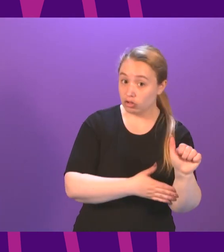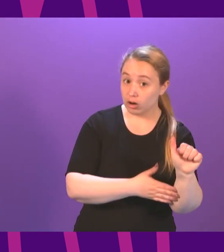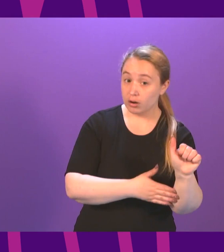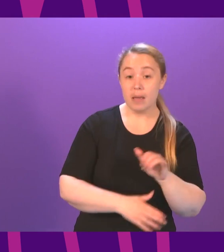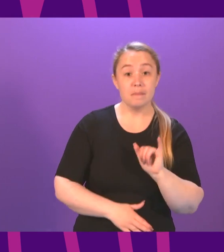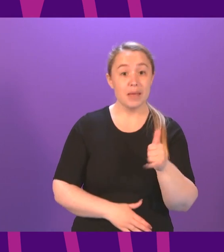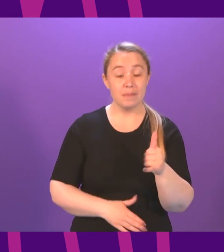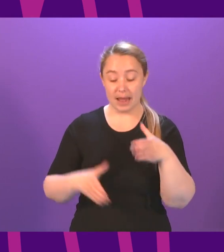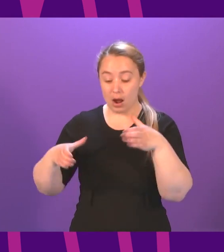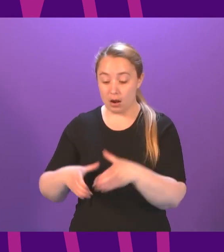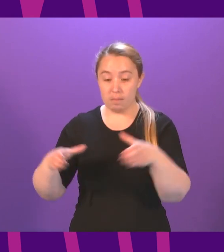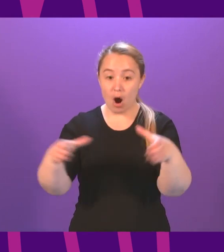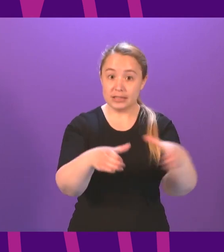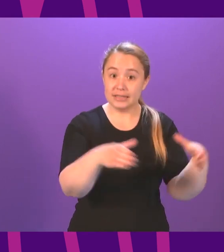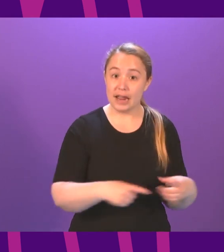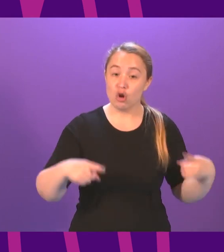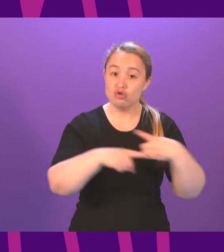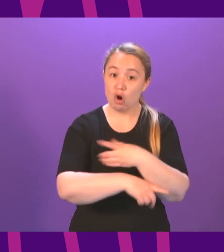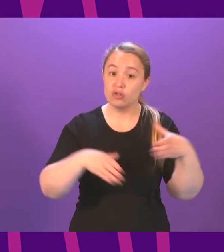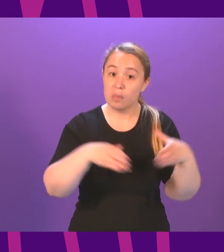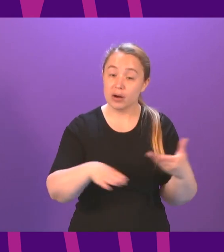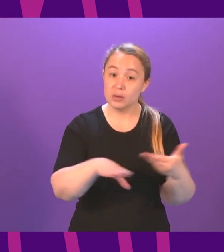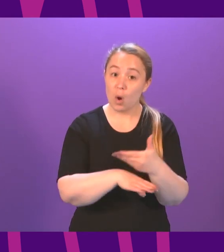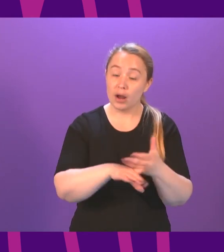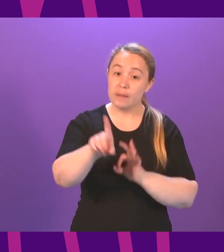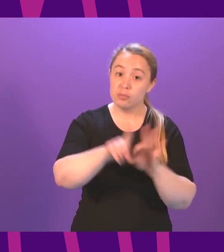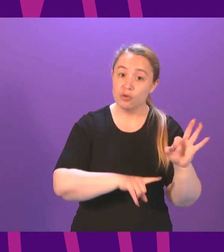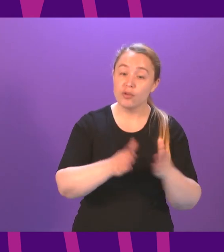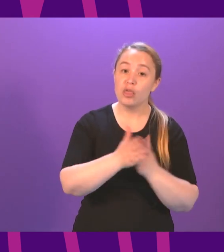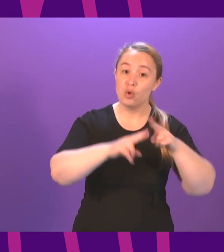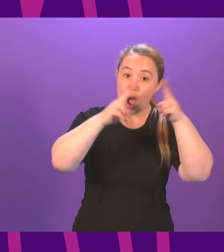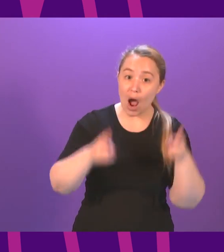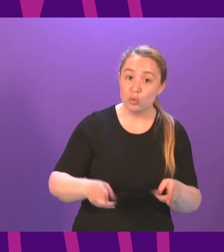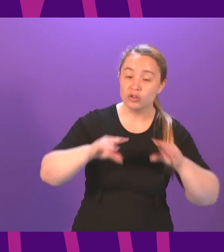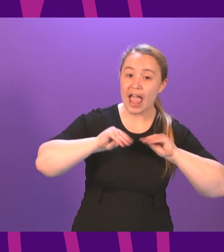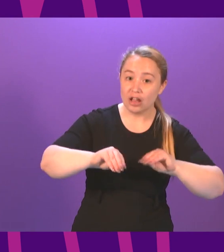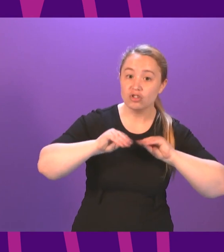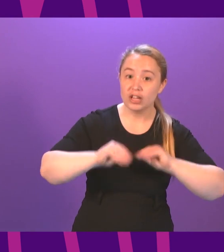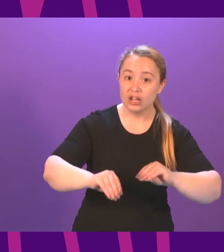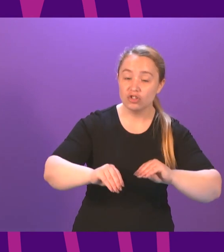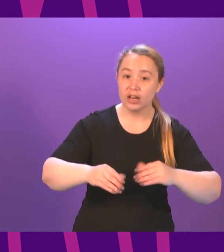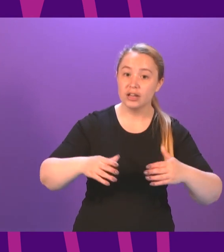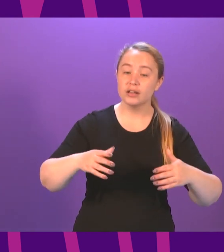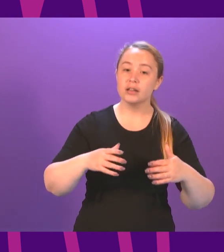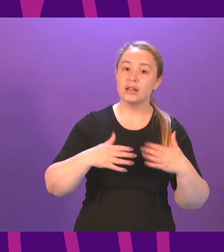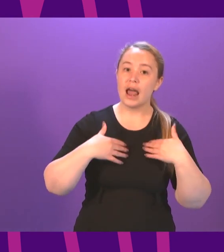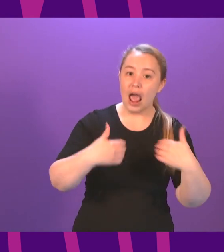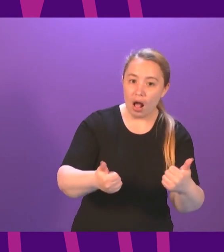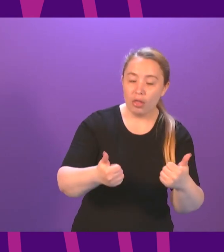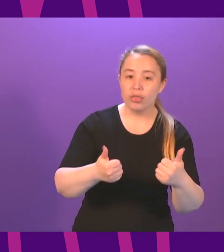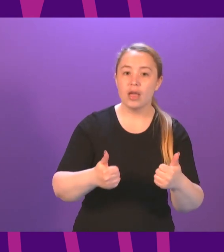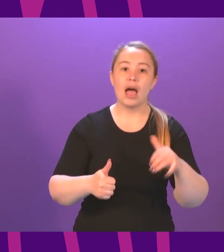cross-party working on matters such as a national care service, housing, education, and tackling the climate and